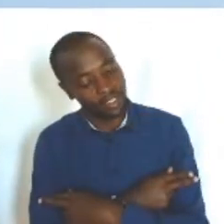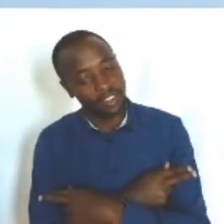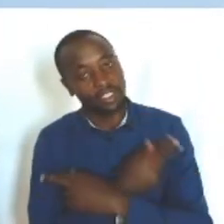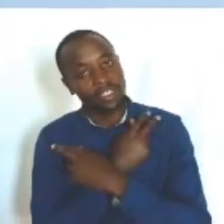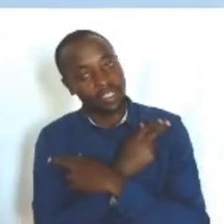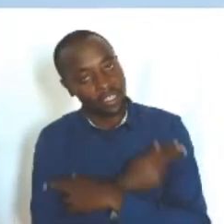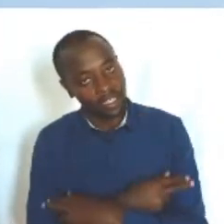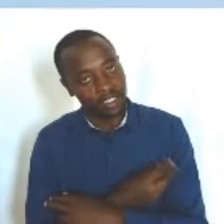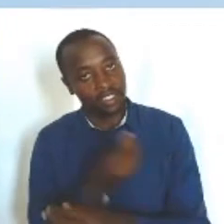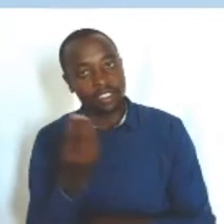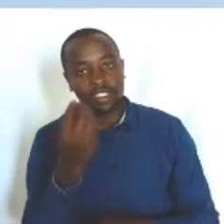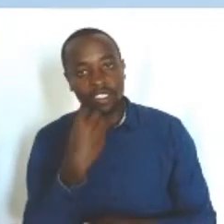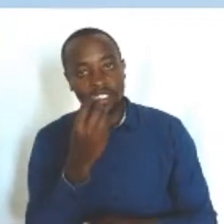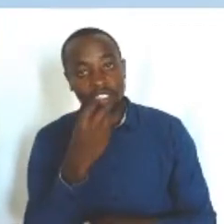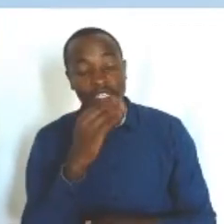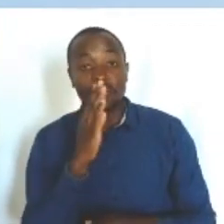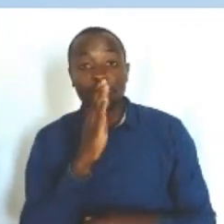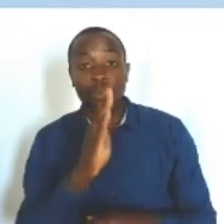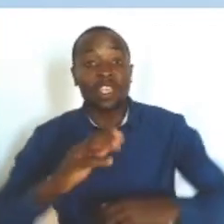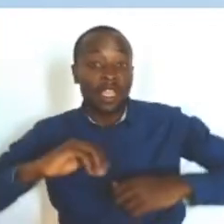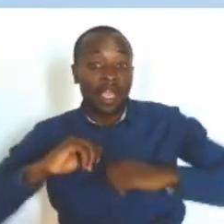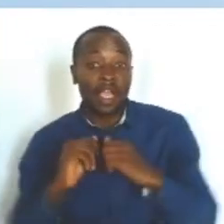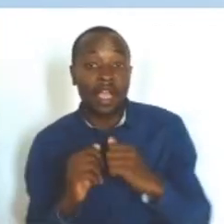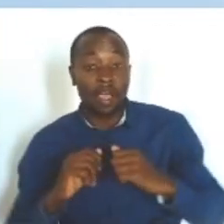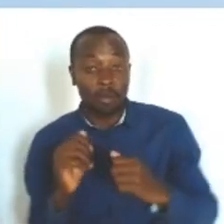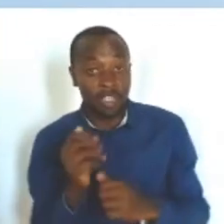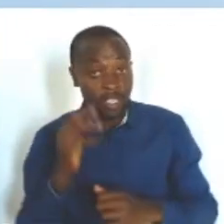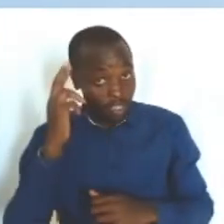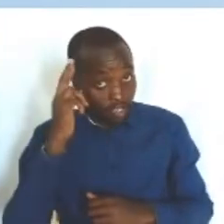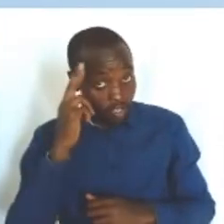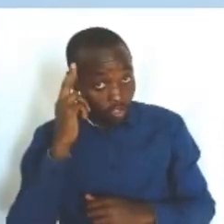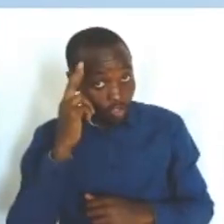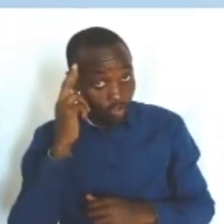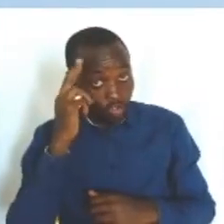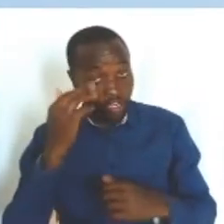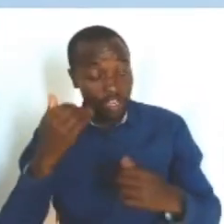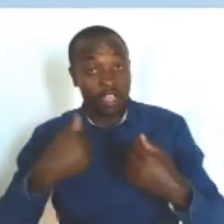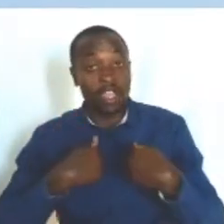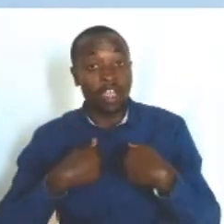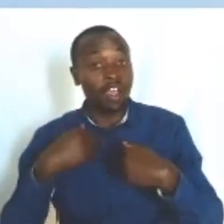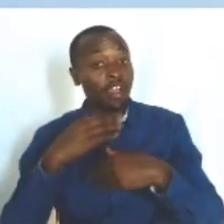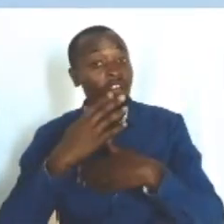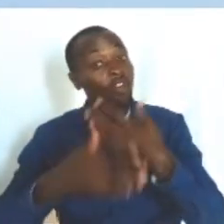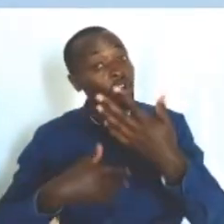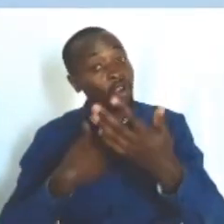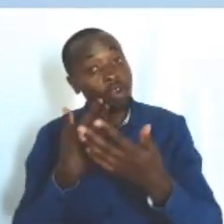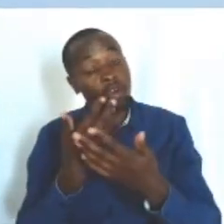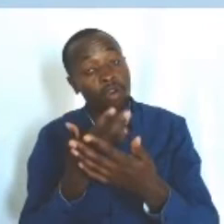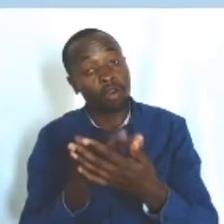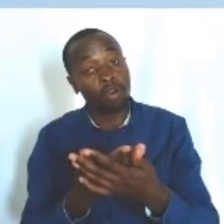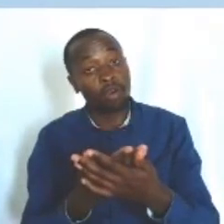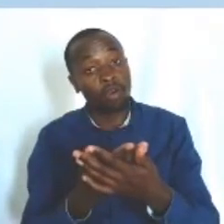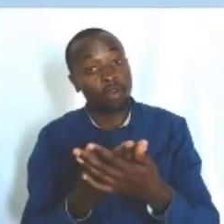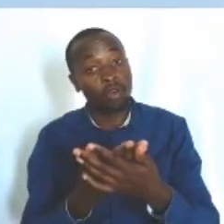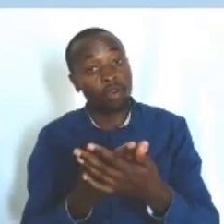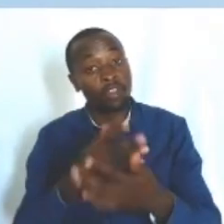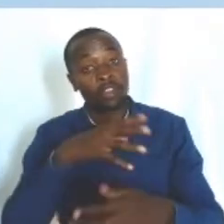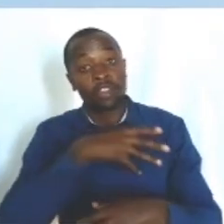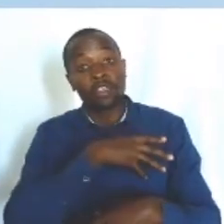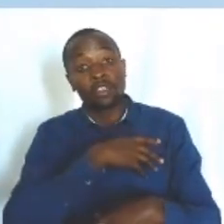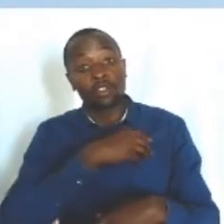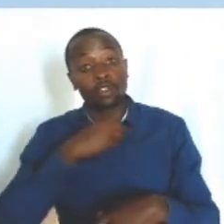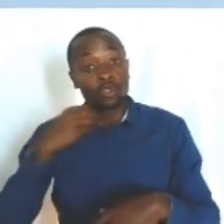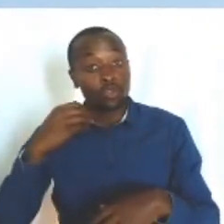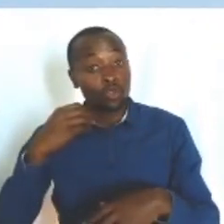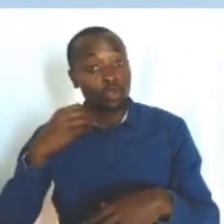eat and make merry. Because he thought, I have everything I ever wanted. And the soul should